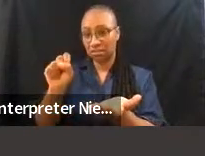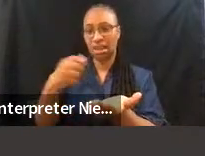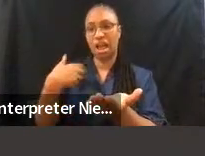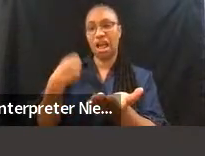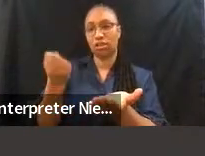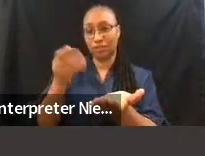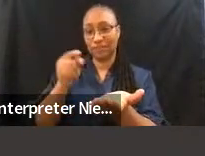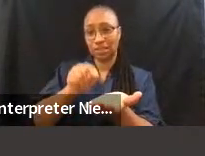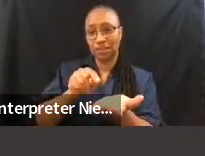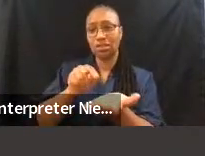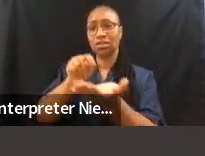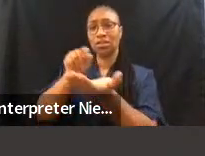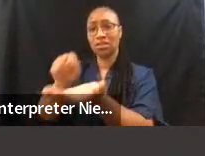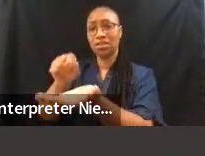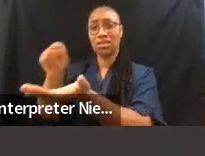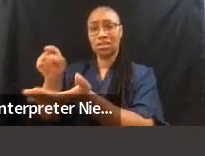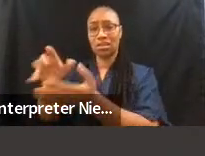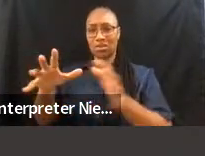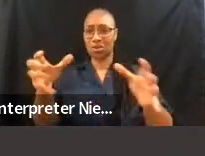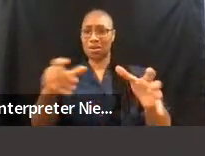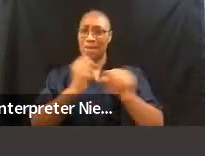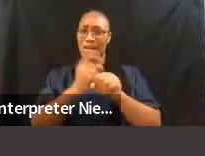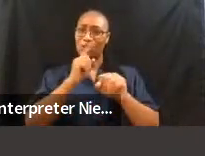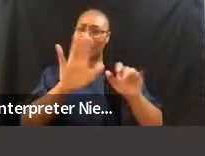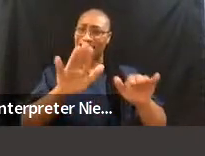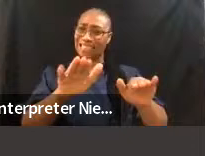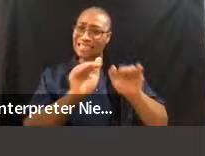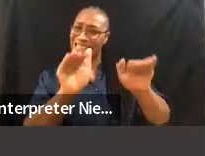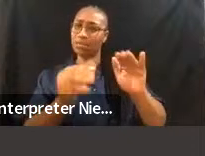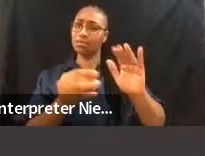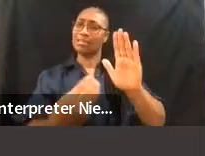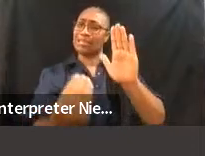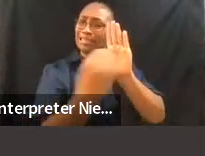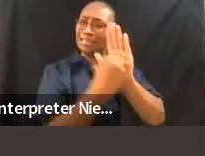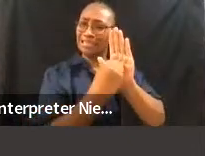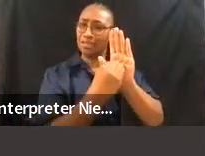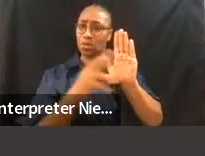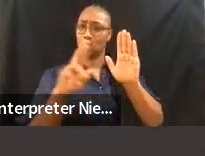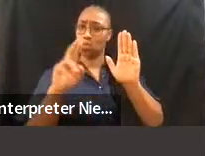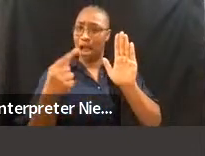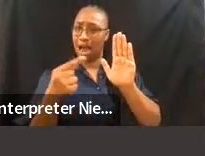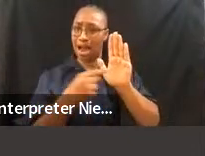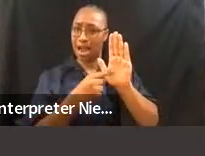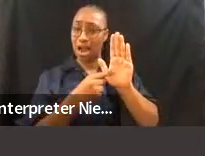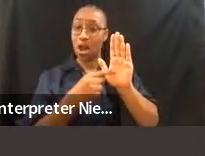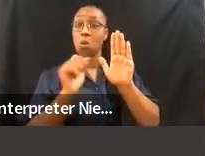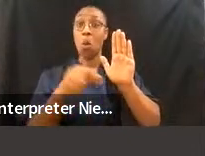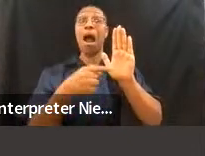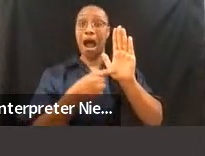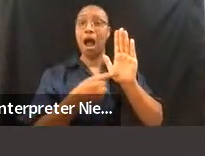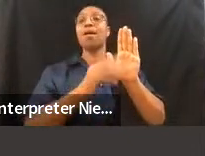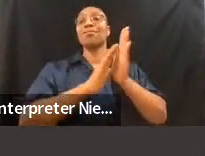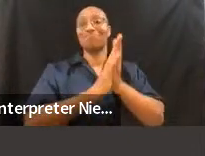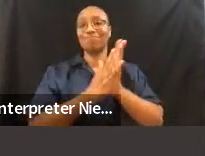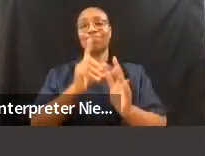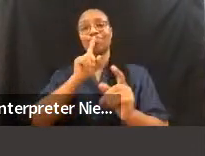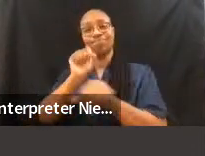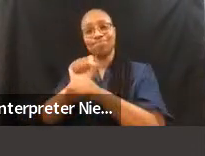MDE standards. I am happy to report that recently